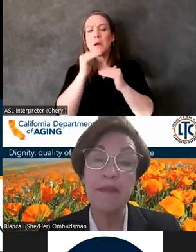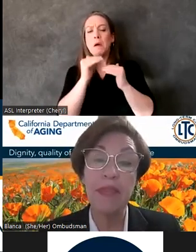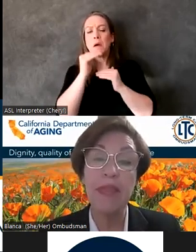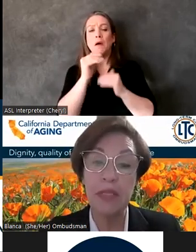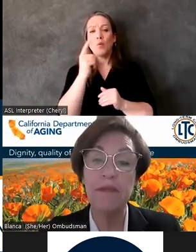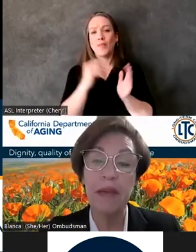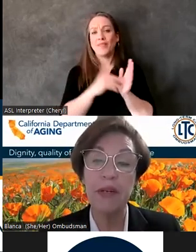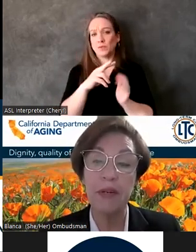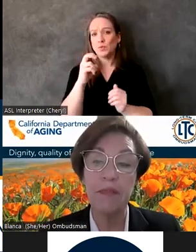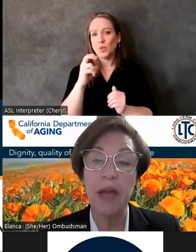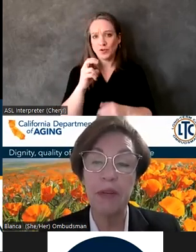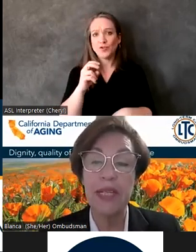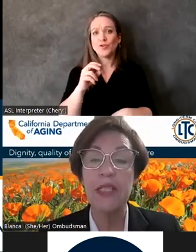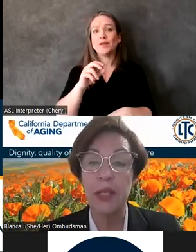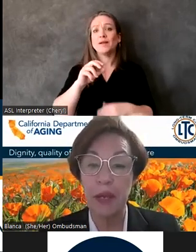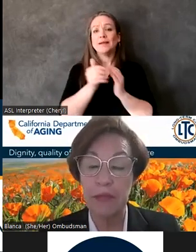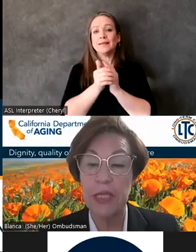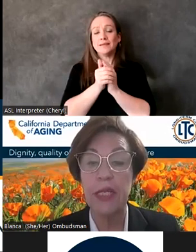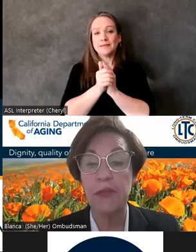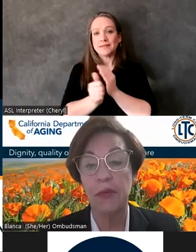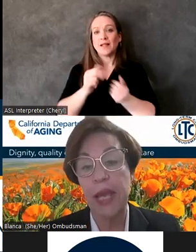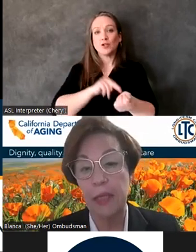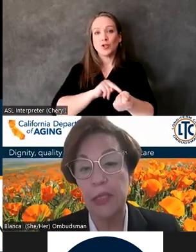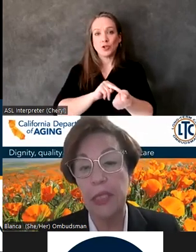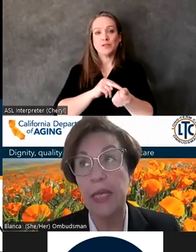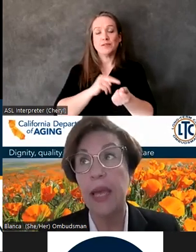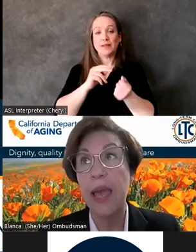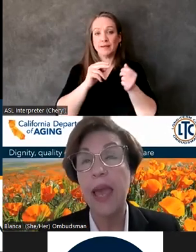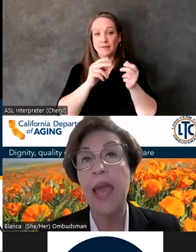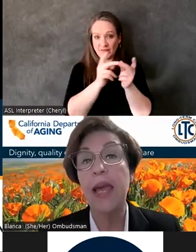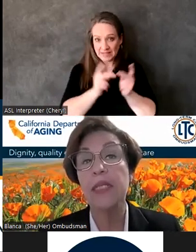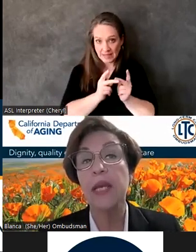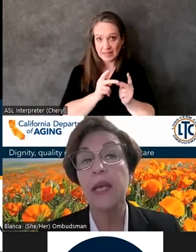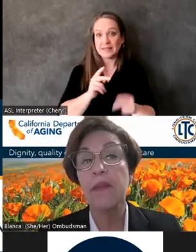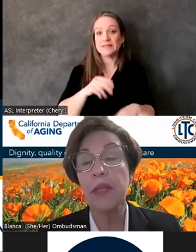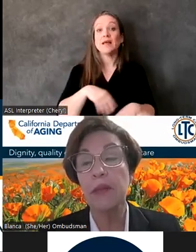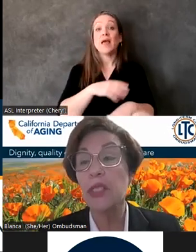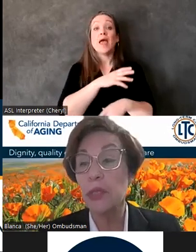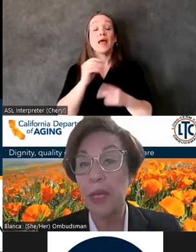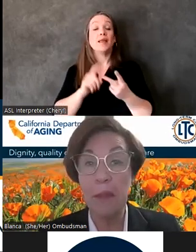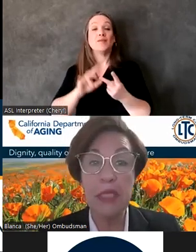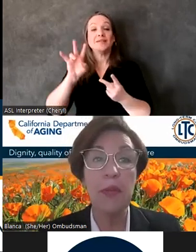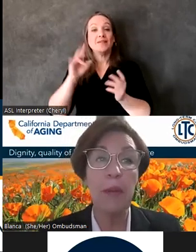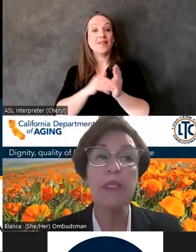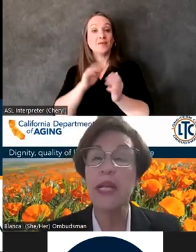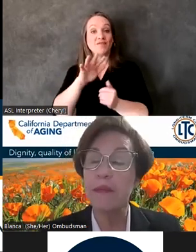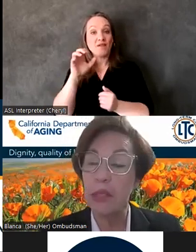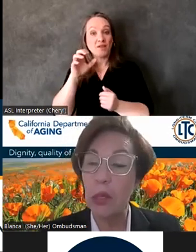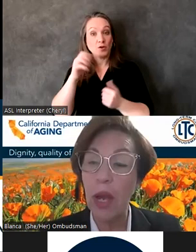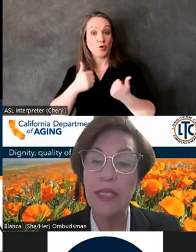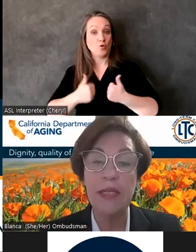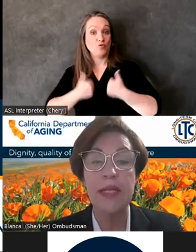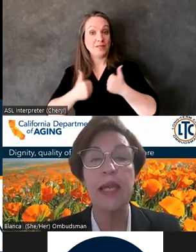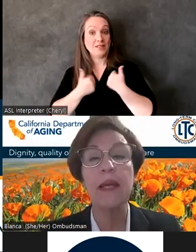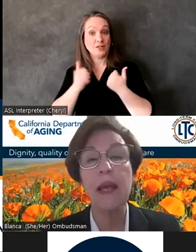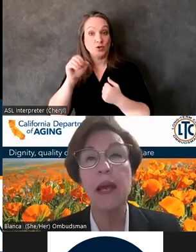have 7,505 residential care facilities for the elderly. And the long-term care ombudsman representatives